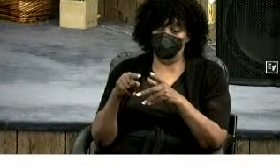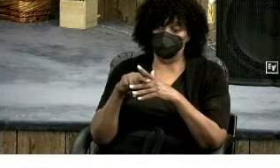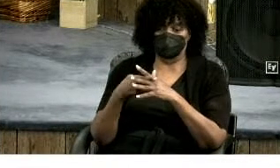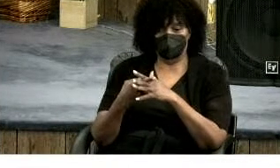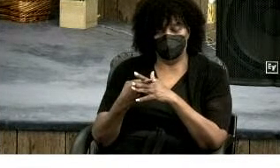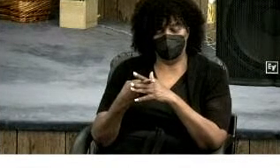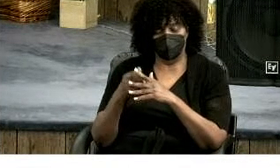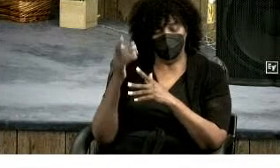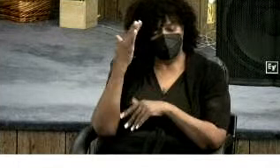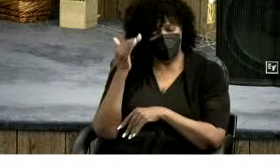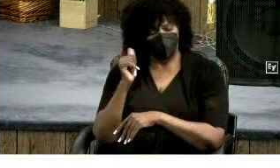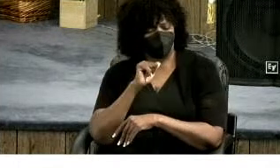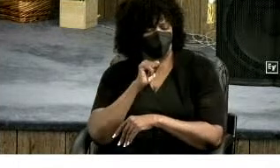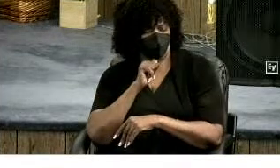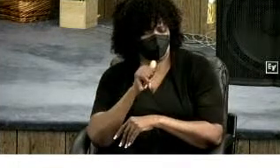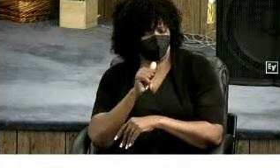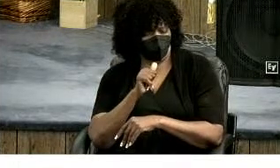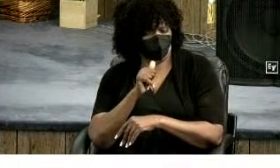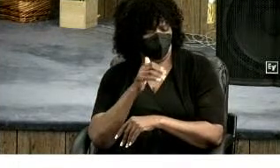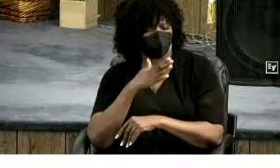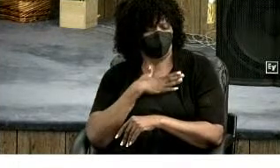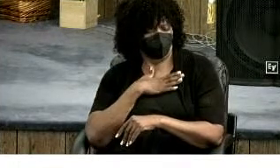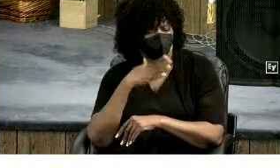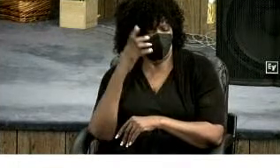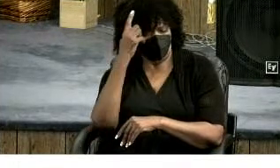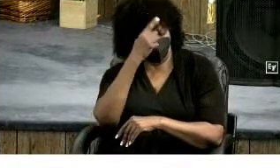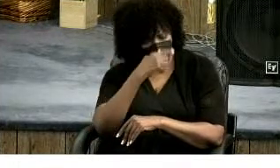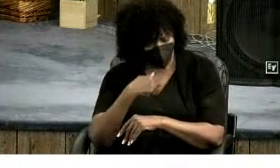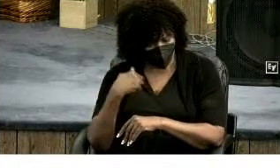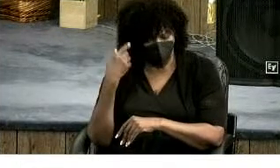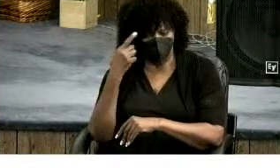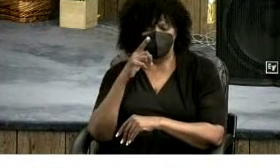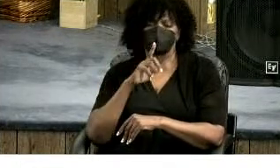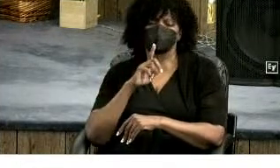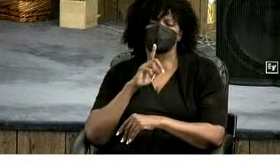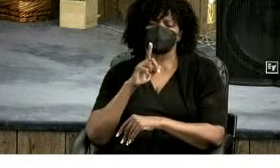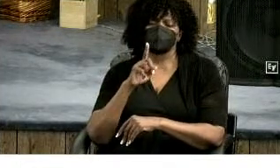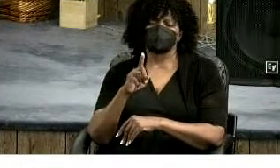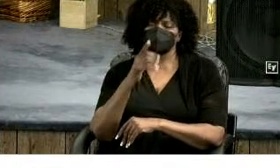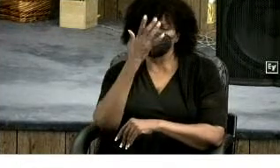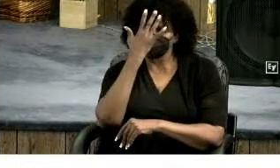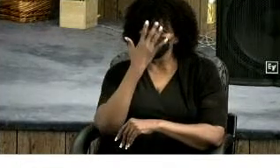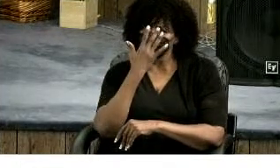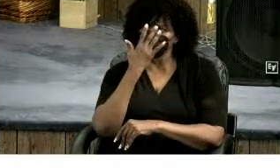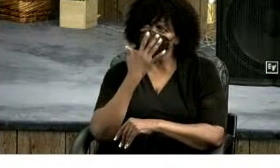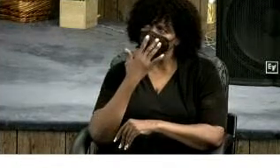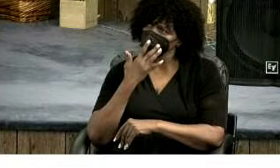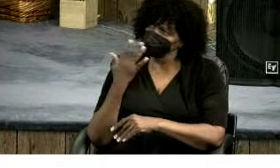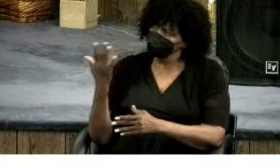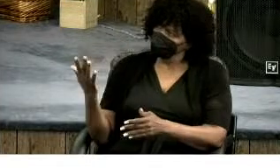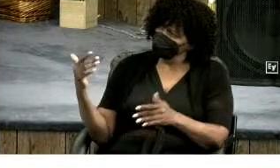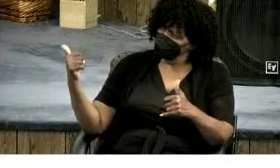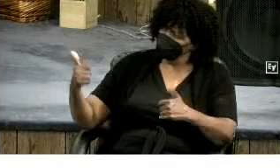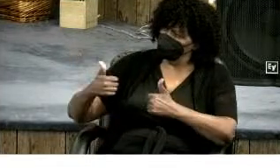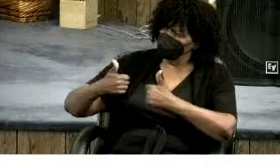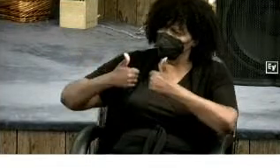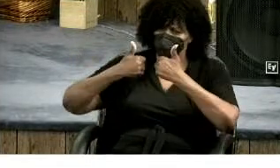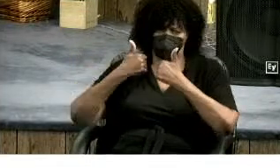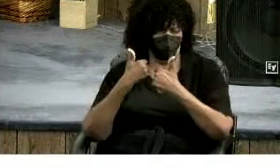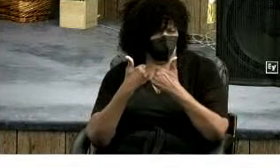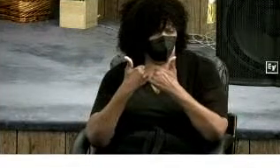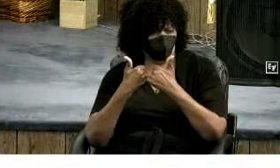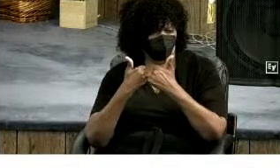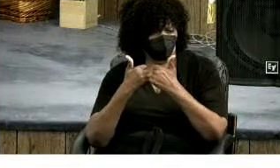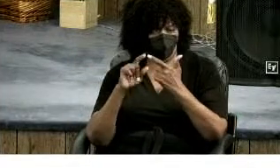Why wouldn't my face be sad? Oh, man, this is a challenge to Christians right